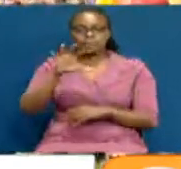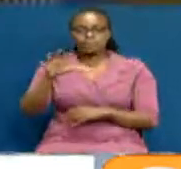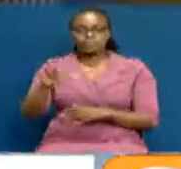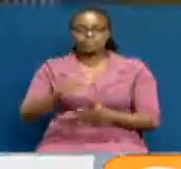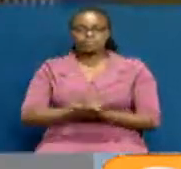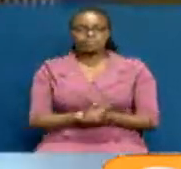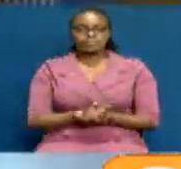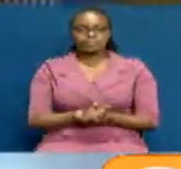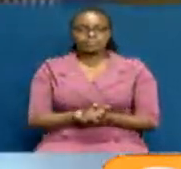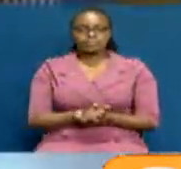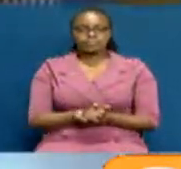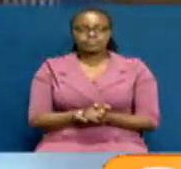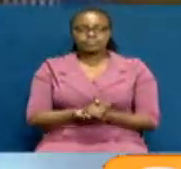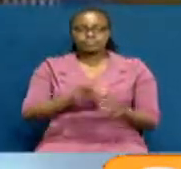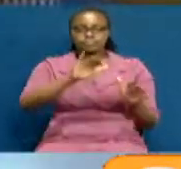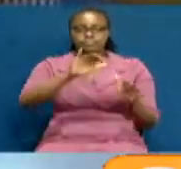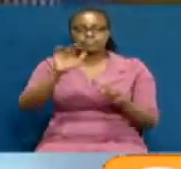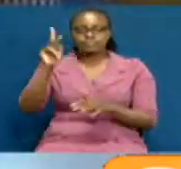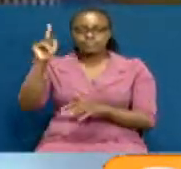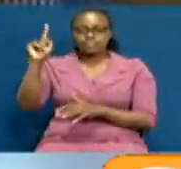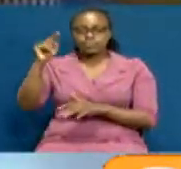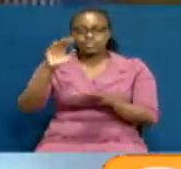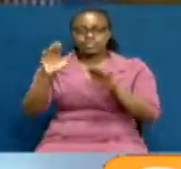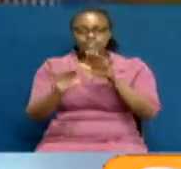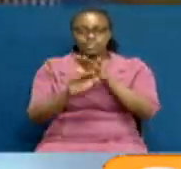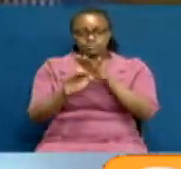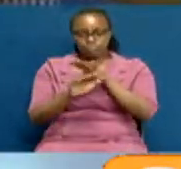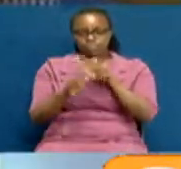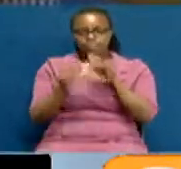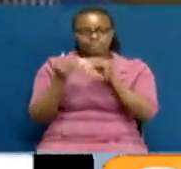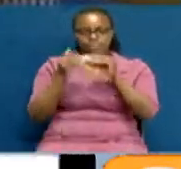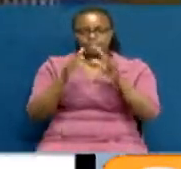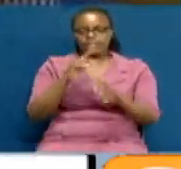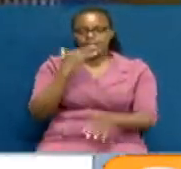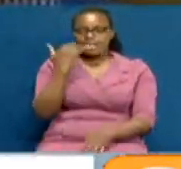And Kenya Kwanza Deputy Presidential Candidate Rigathi Gachagua.